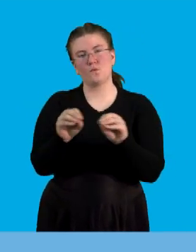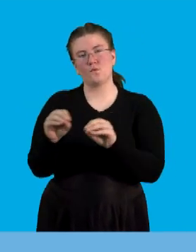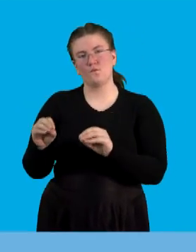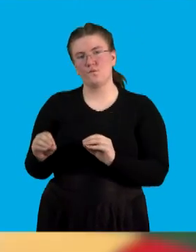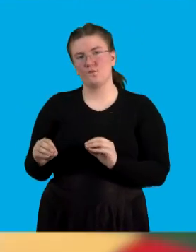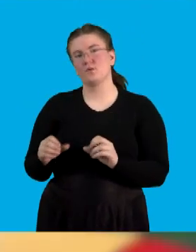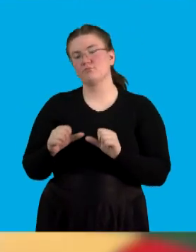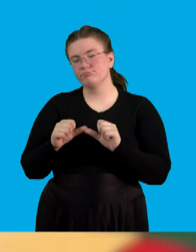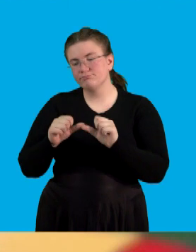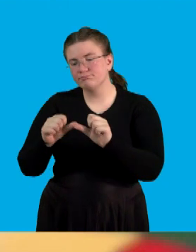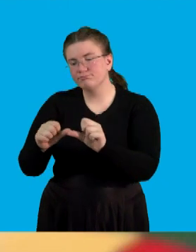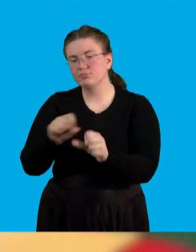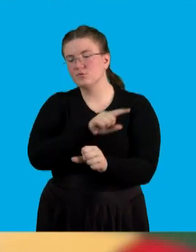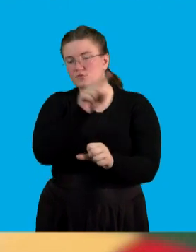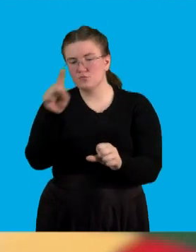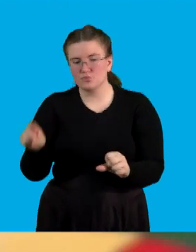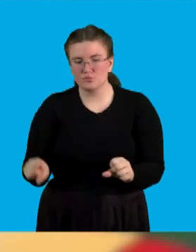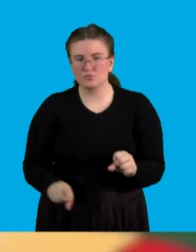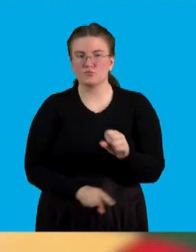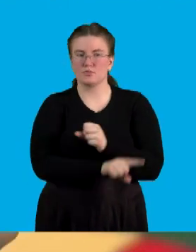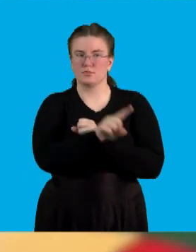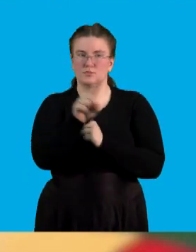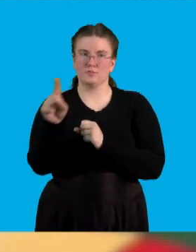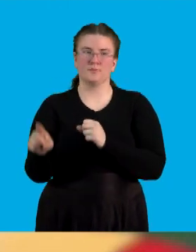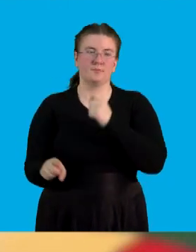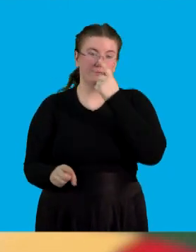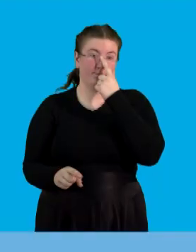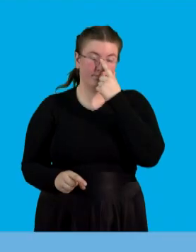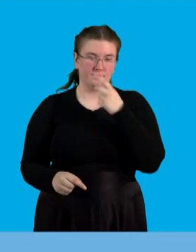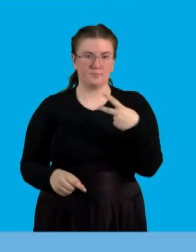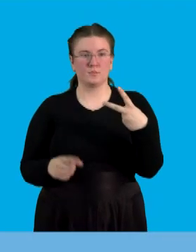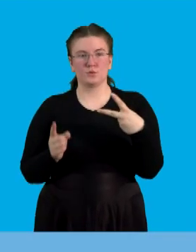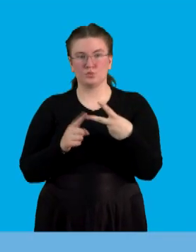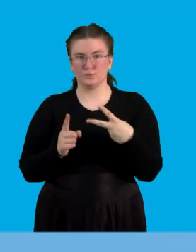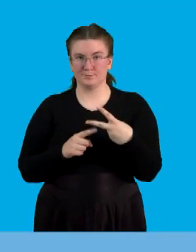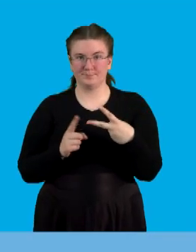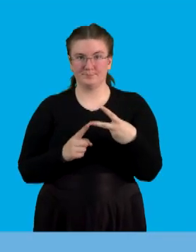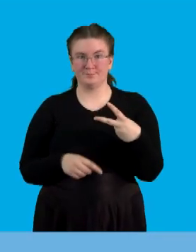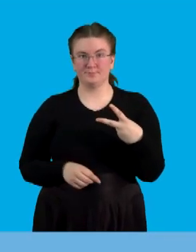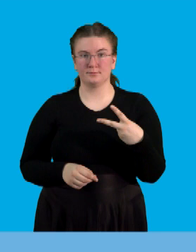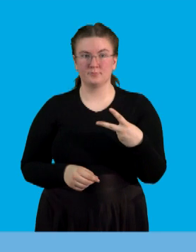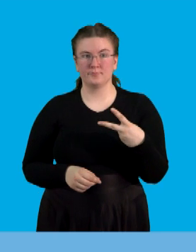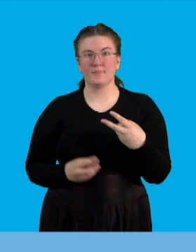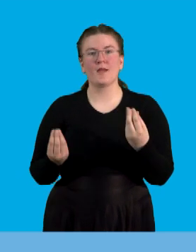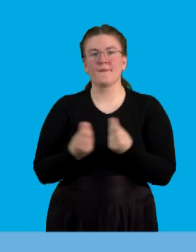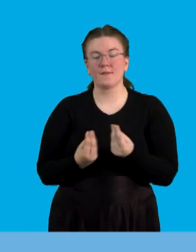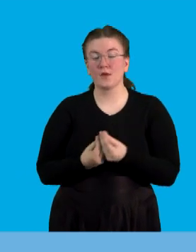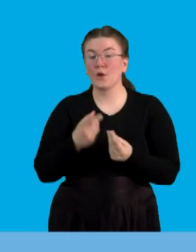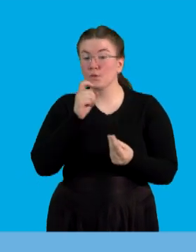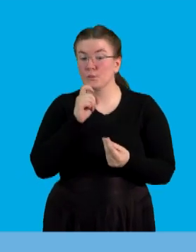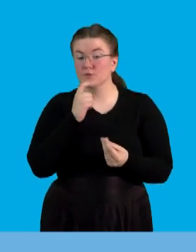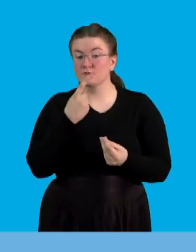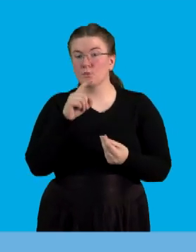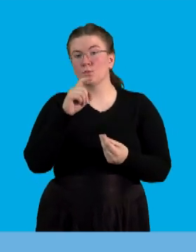So it provides that continuous path for the electrical charge to flow. And then number 2, a device used to